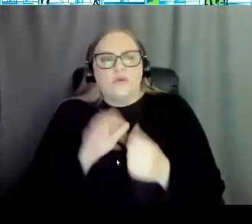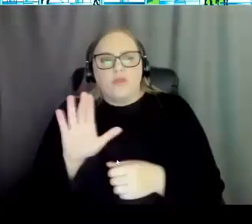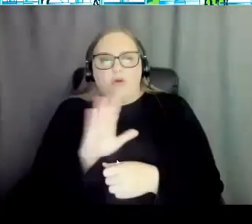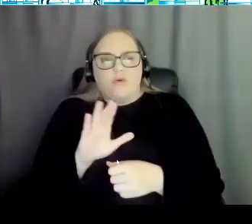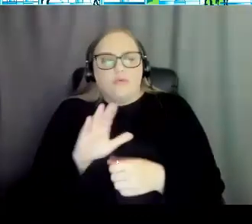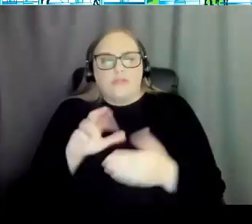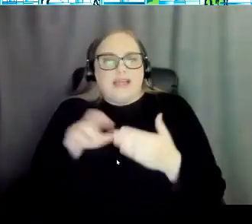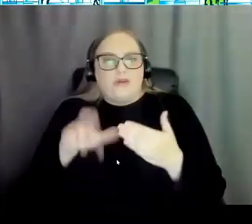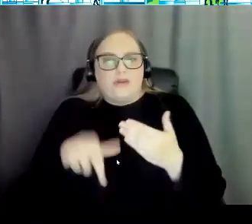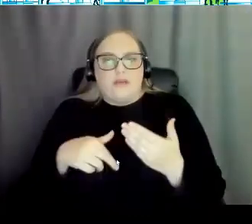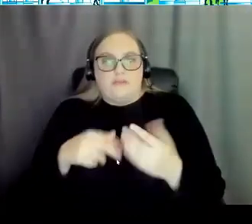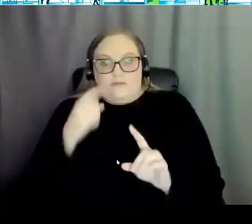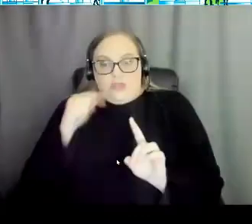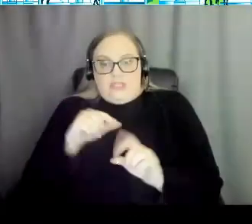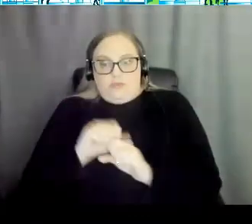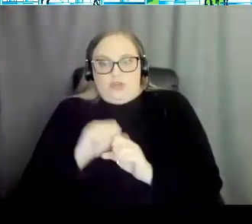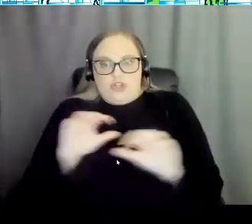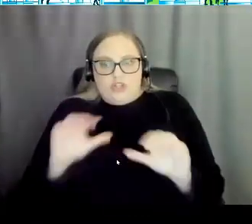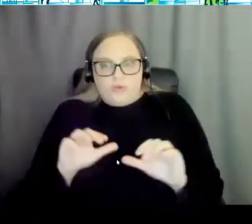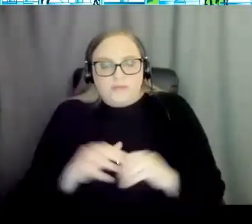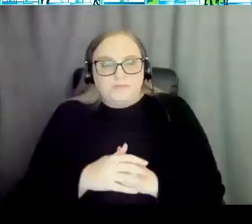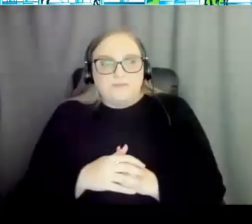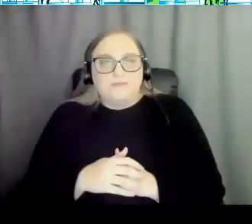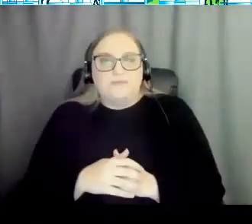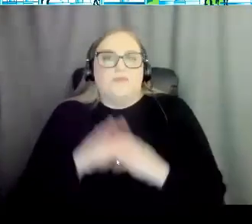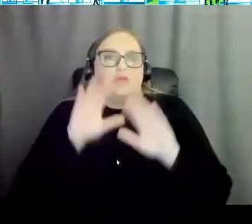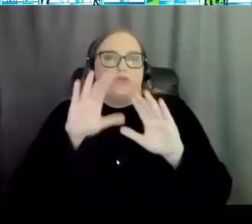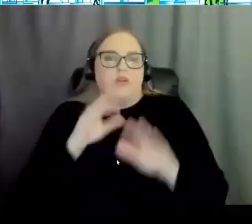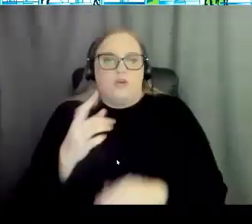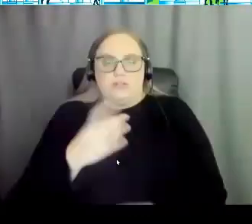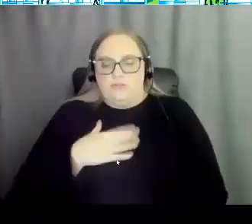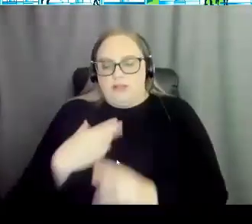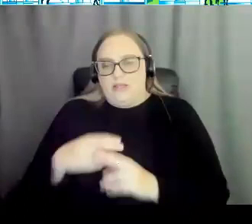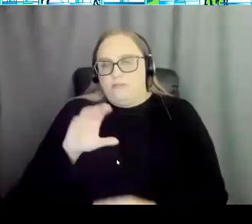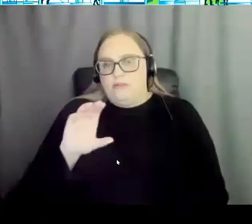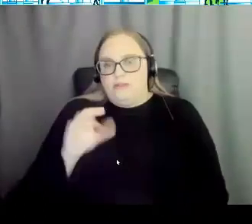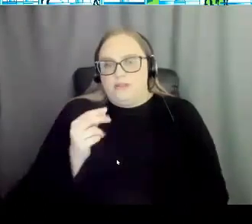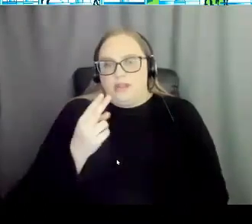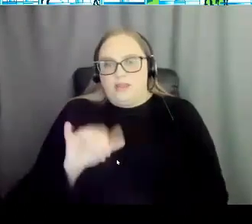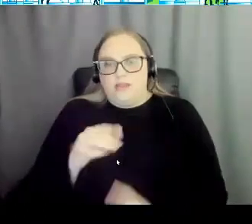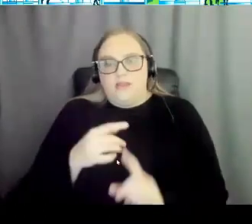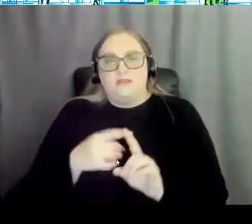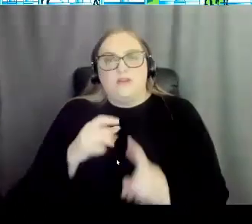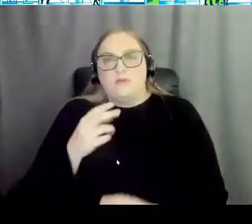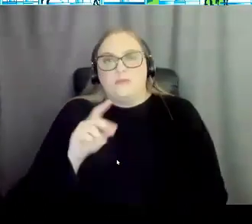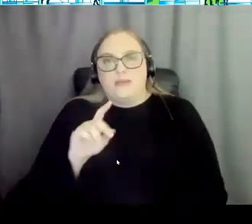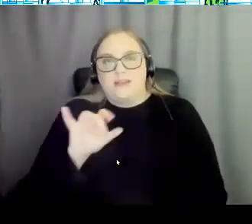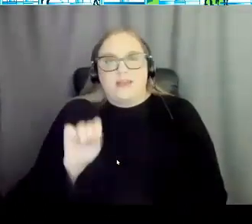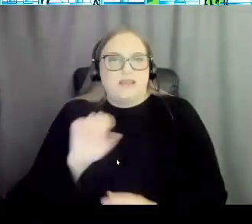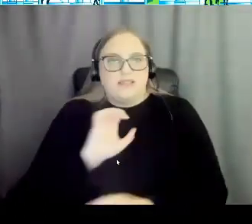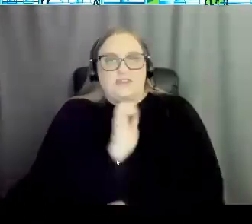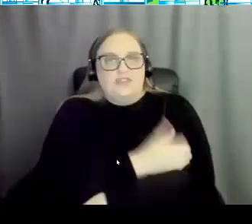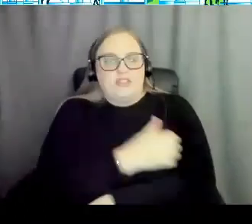doing? Great, thanks for the question. My name is Kathy Arujo. I'm with the Case Energy Policy Institute at Boise